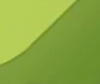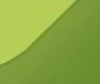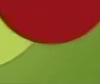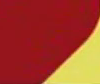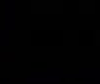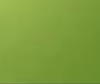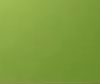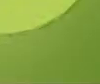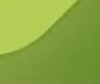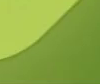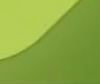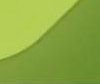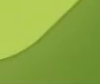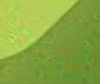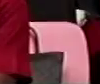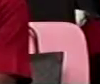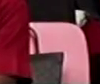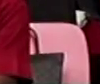Stars!